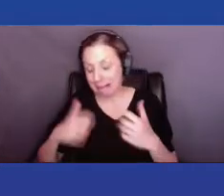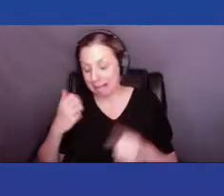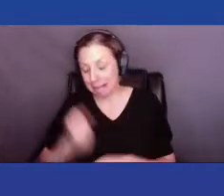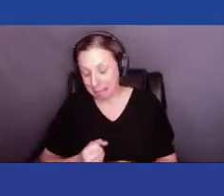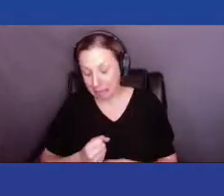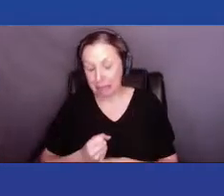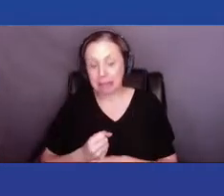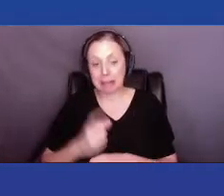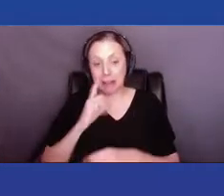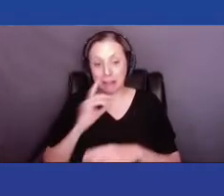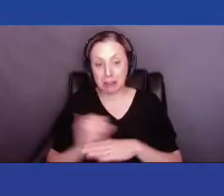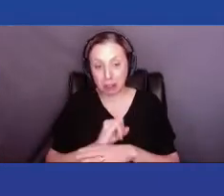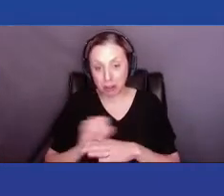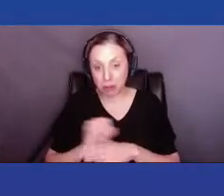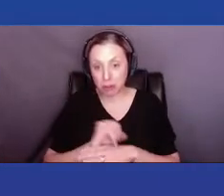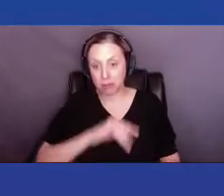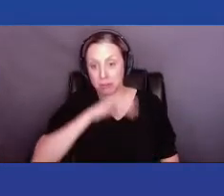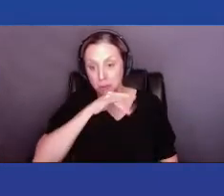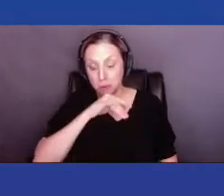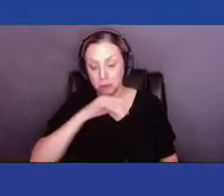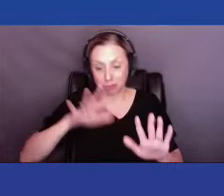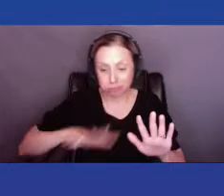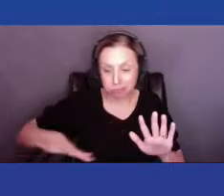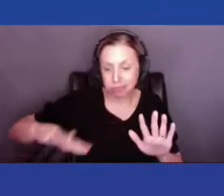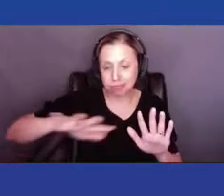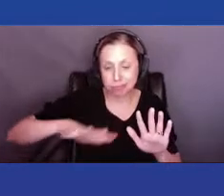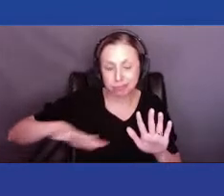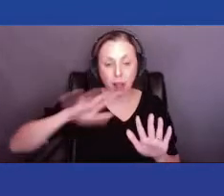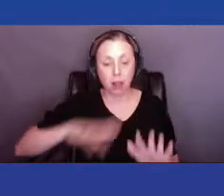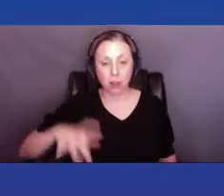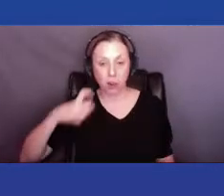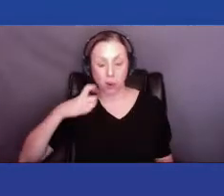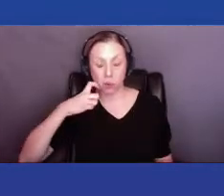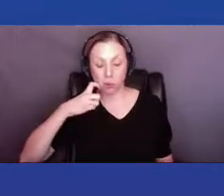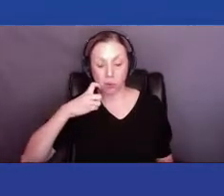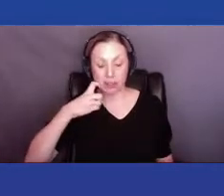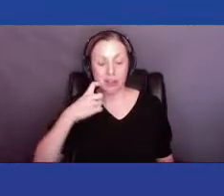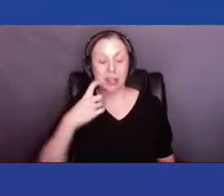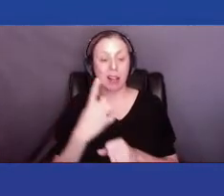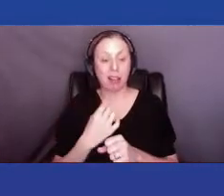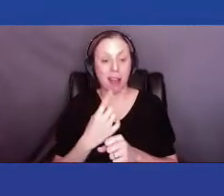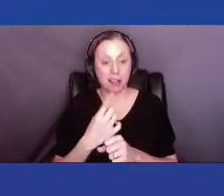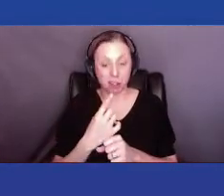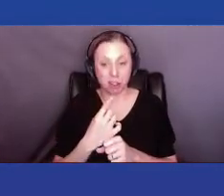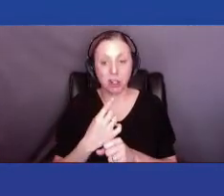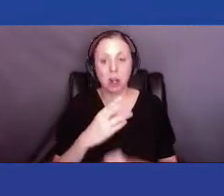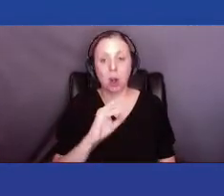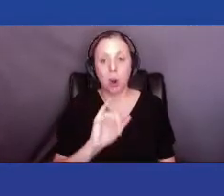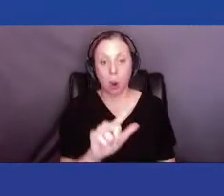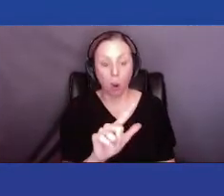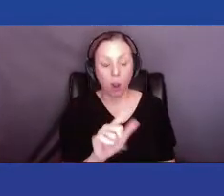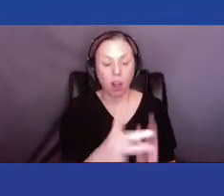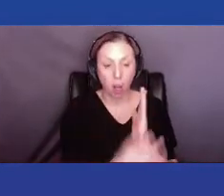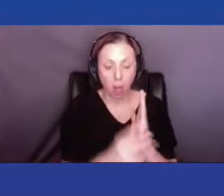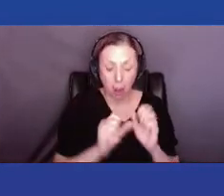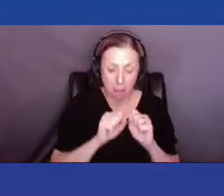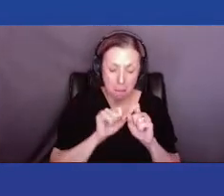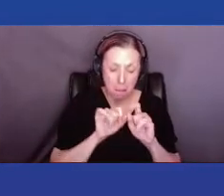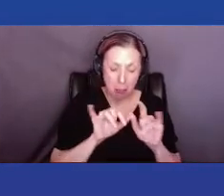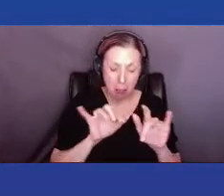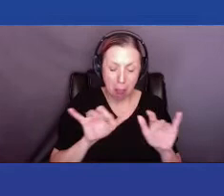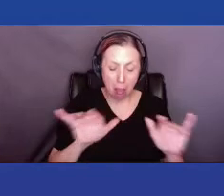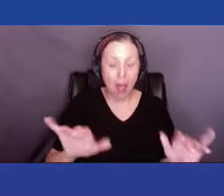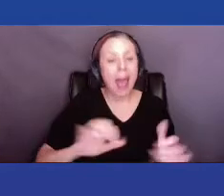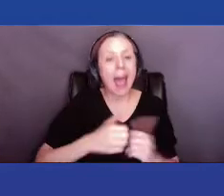head, its most recent peak last year when oil was being spewed through the air